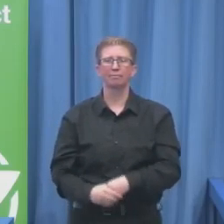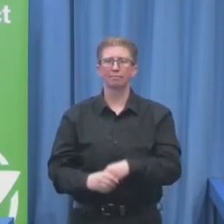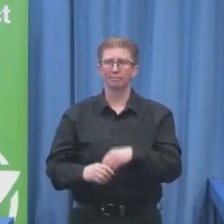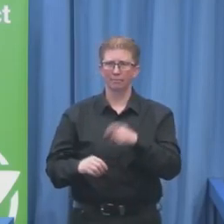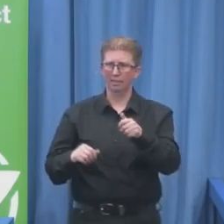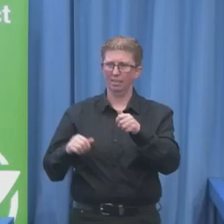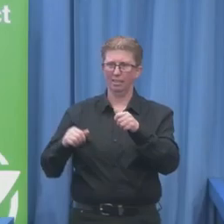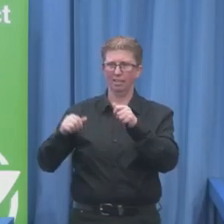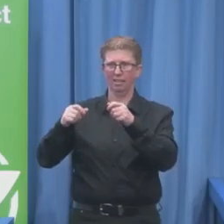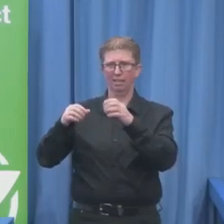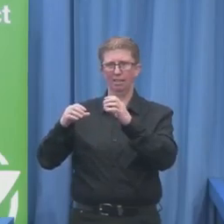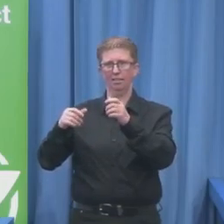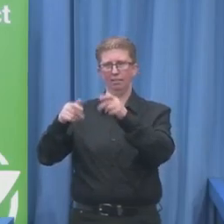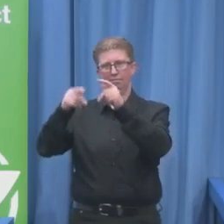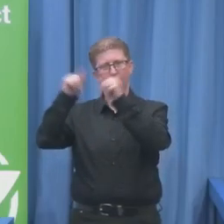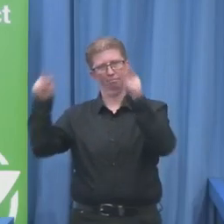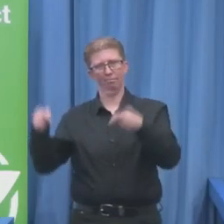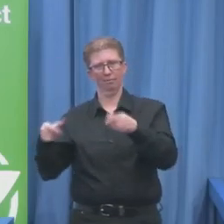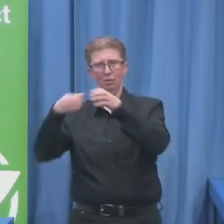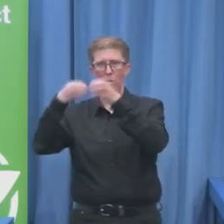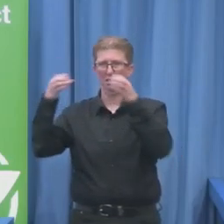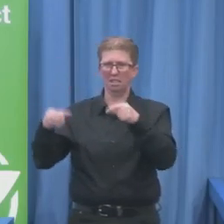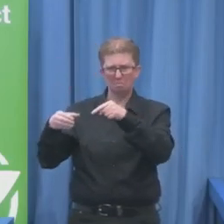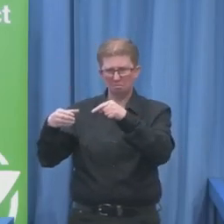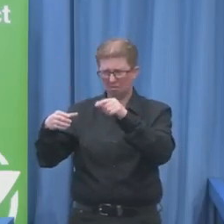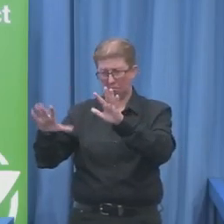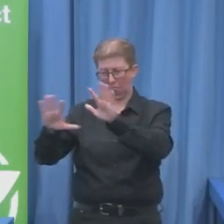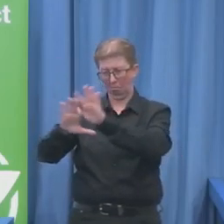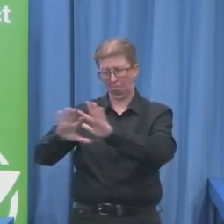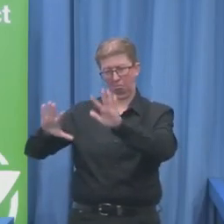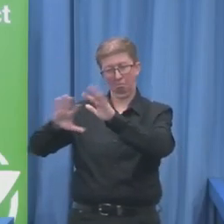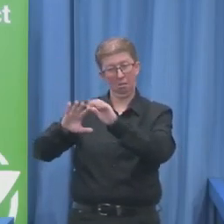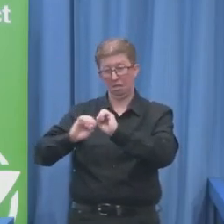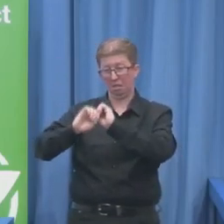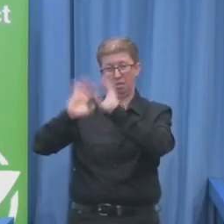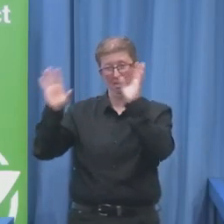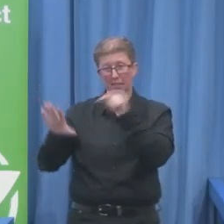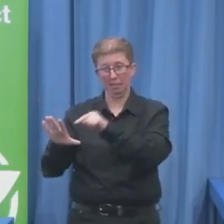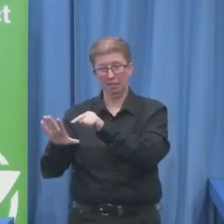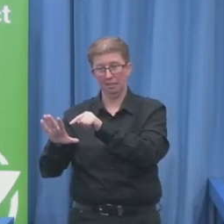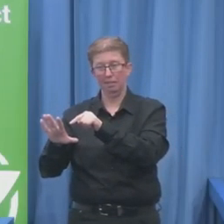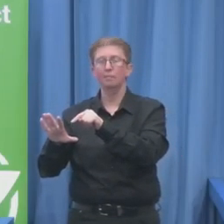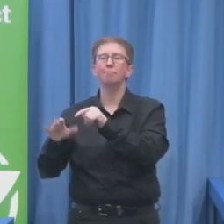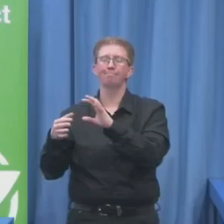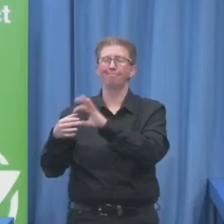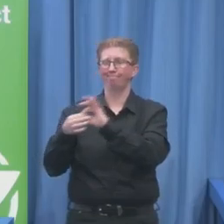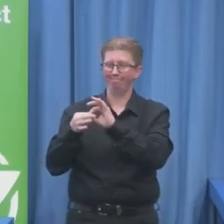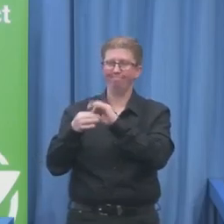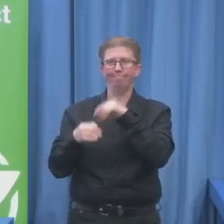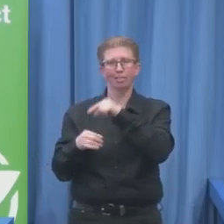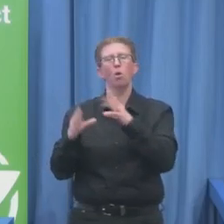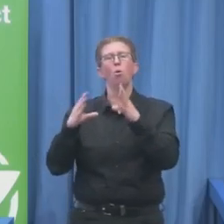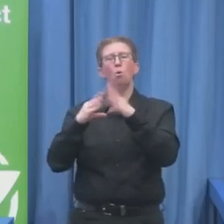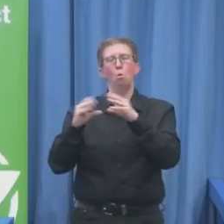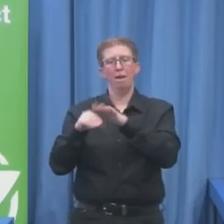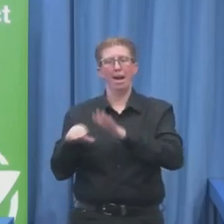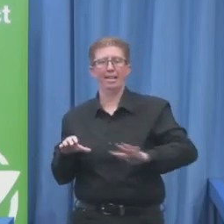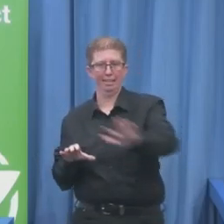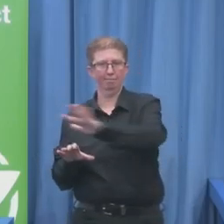of disability in Romanian society. And then something more general.